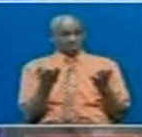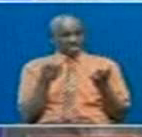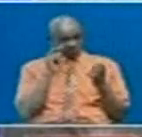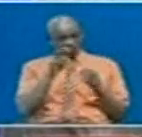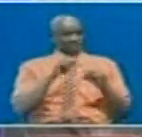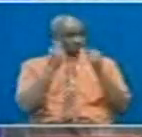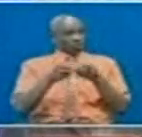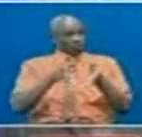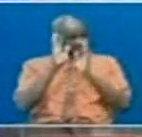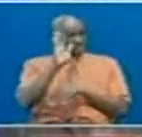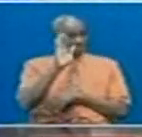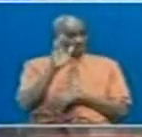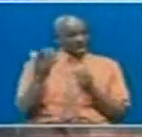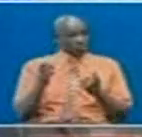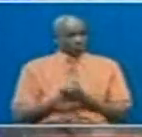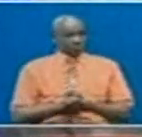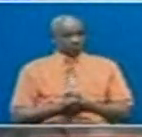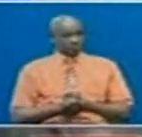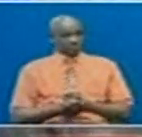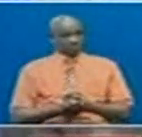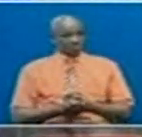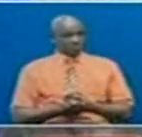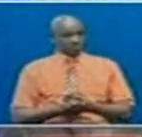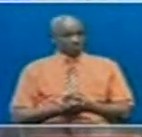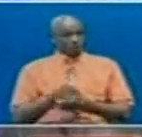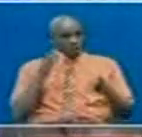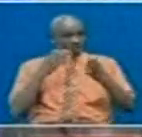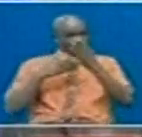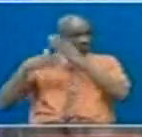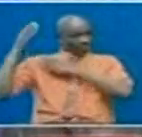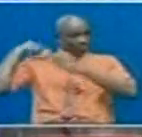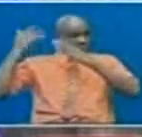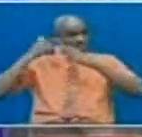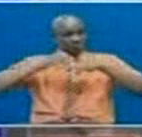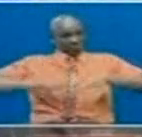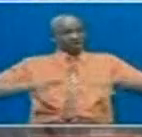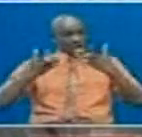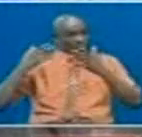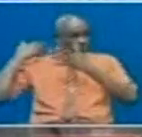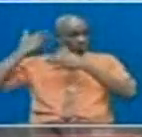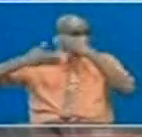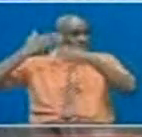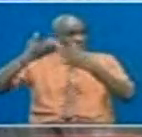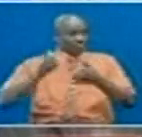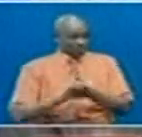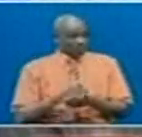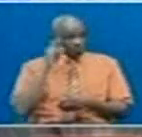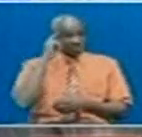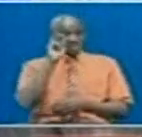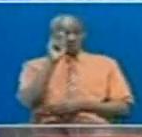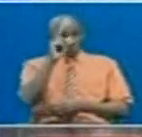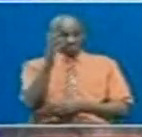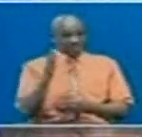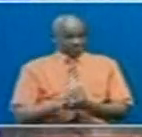sociology, from the point of view of genealogy, you realize one thing.